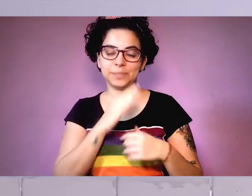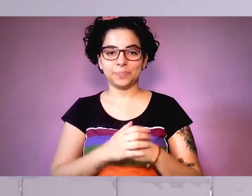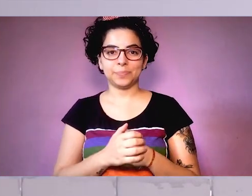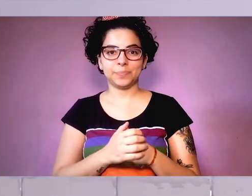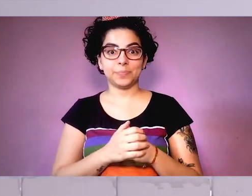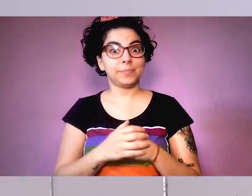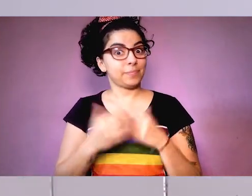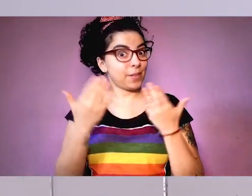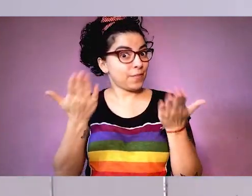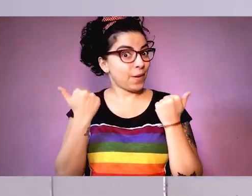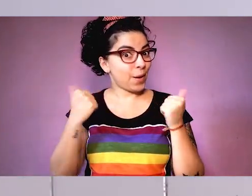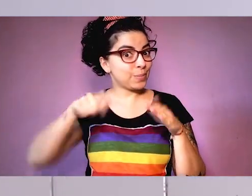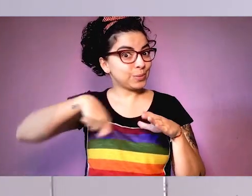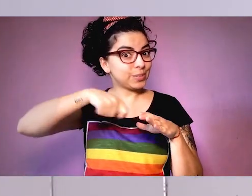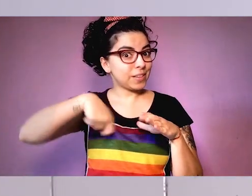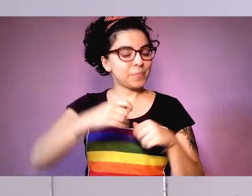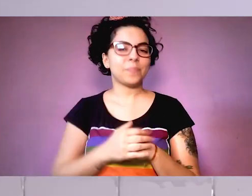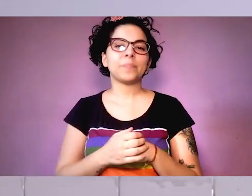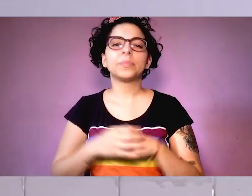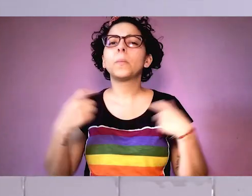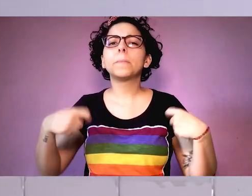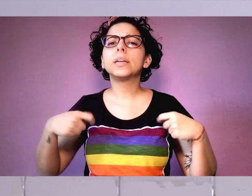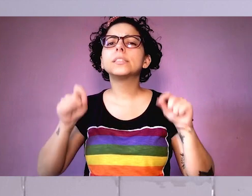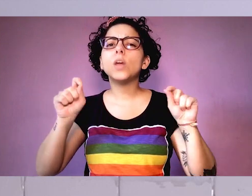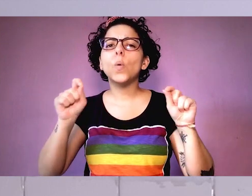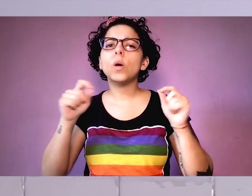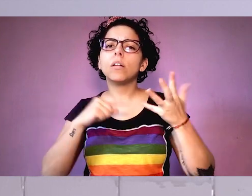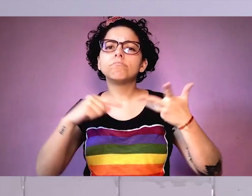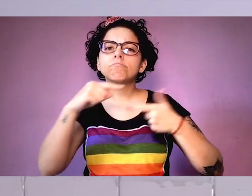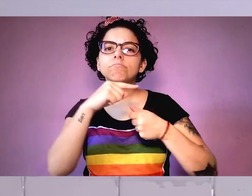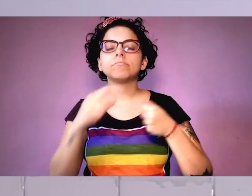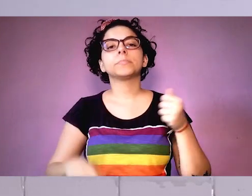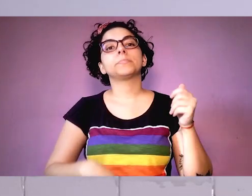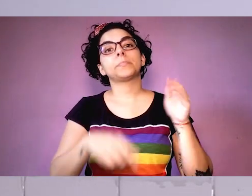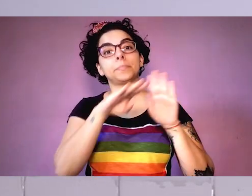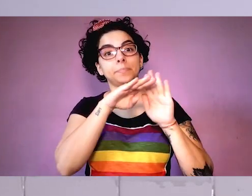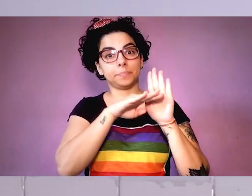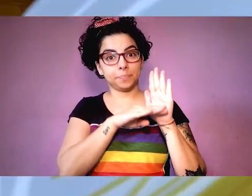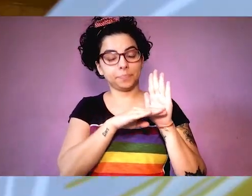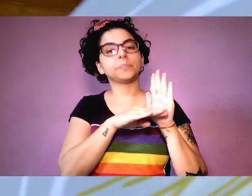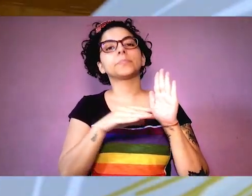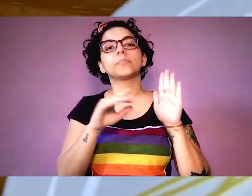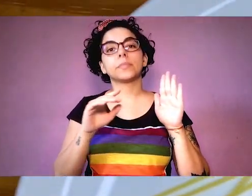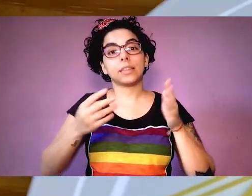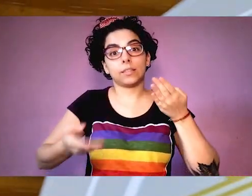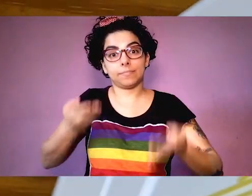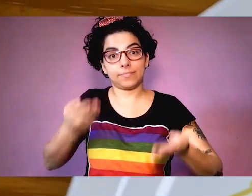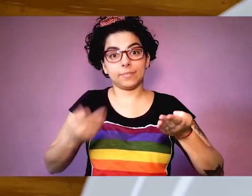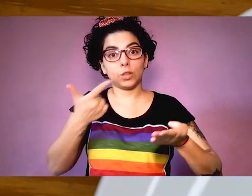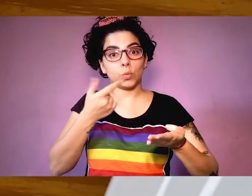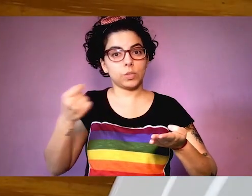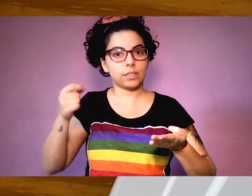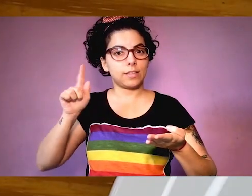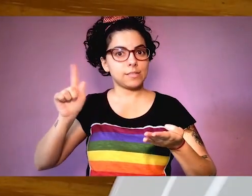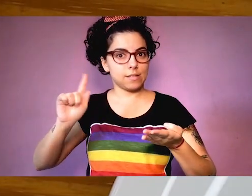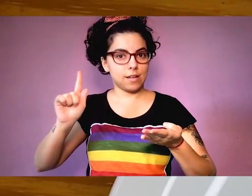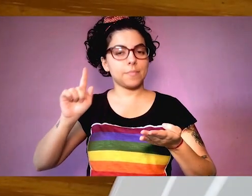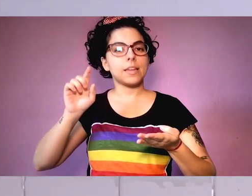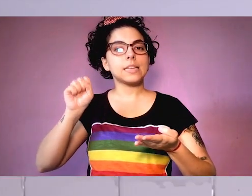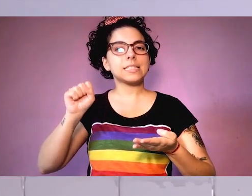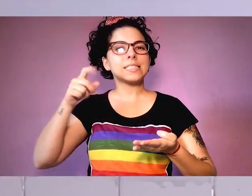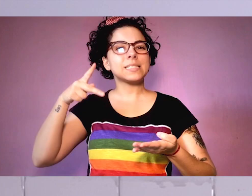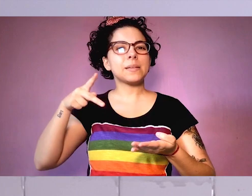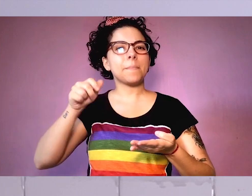and chili. Let's cook. For this recipe, we'll need 200 grams of